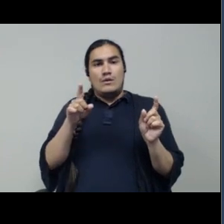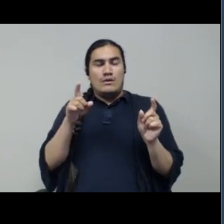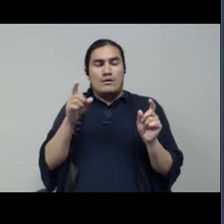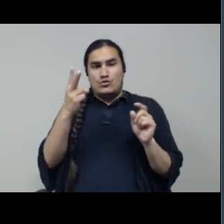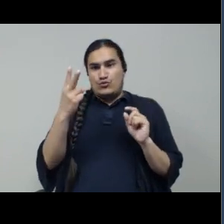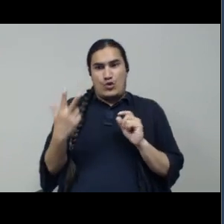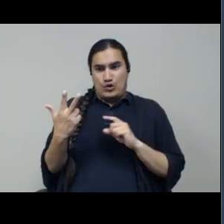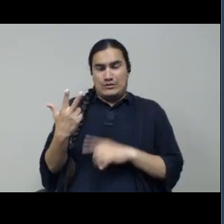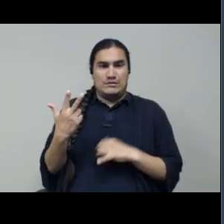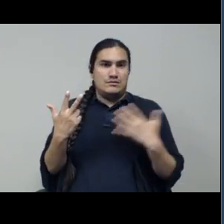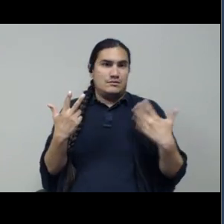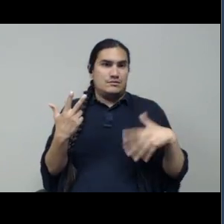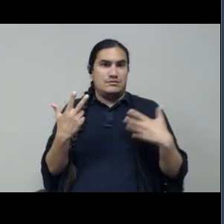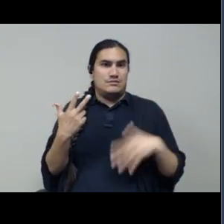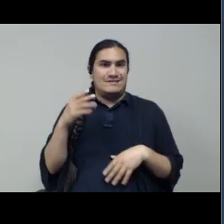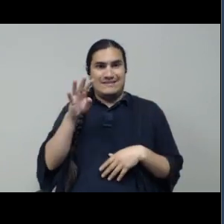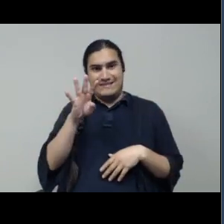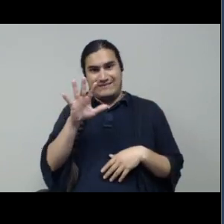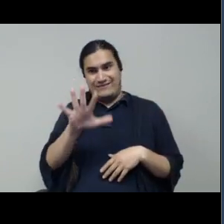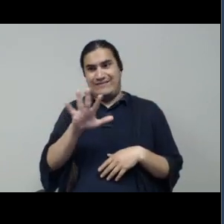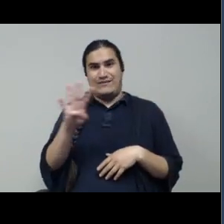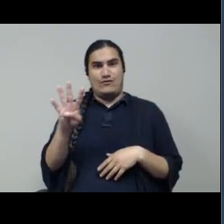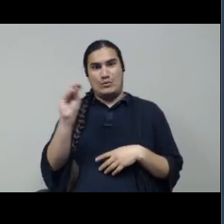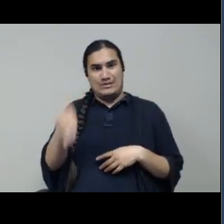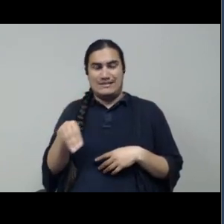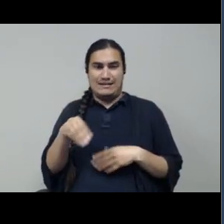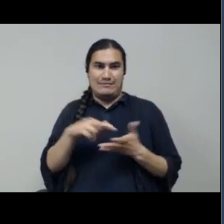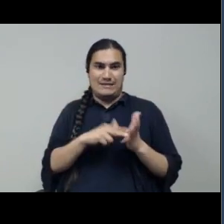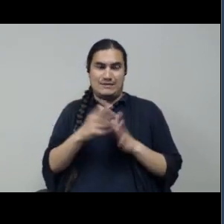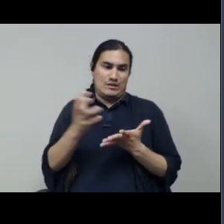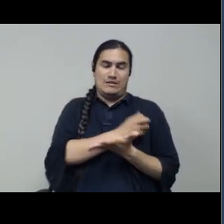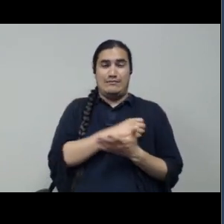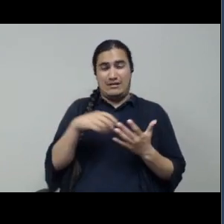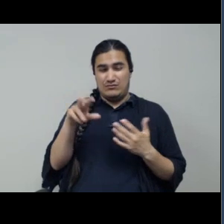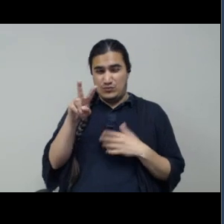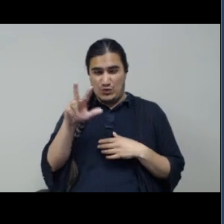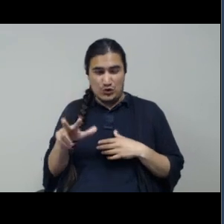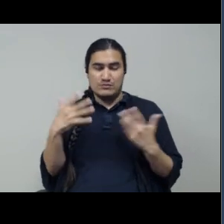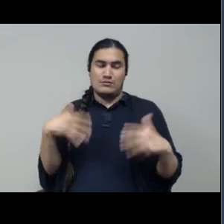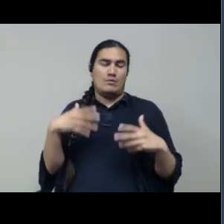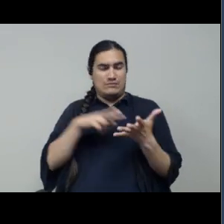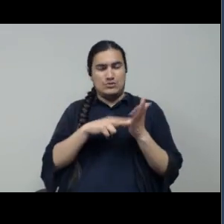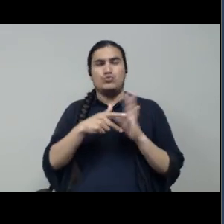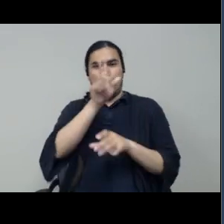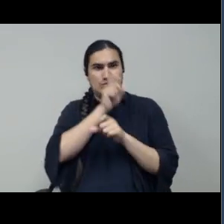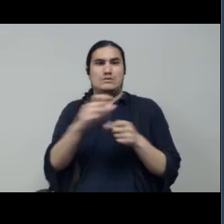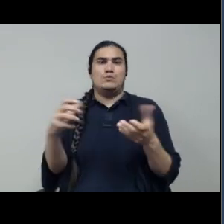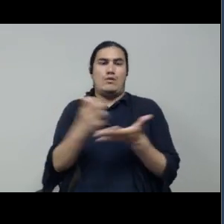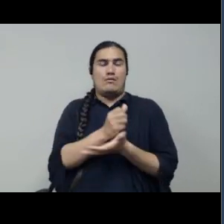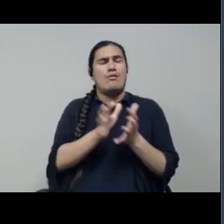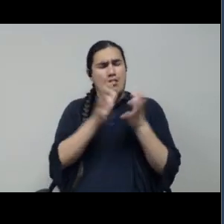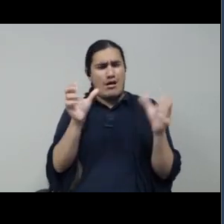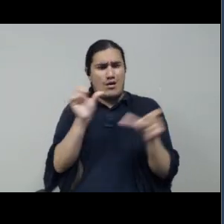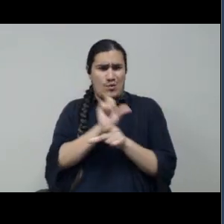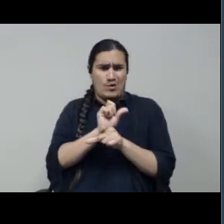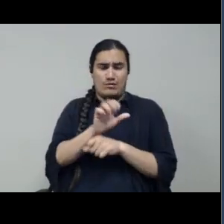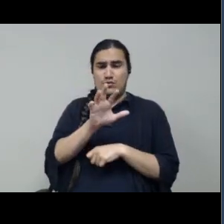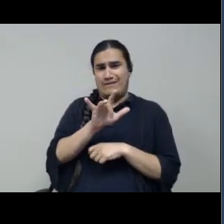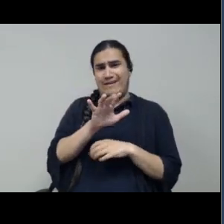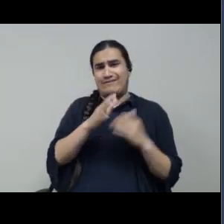is, 54% is a landslide, 2/3 is out of the question. So they do a lot of great work there, as the other 25 counties have as